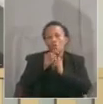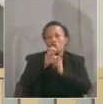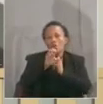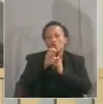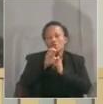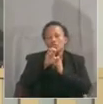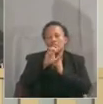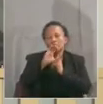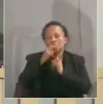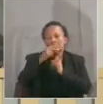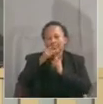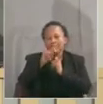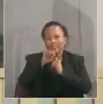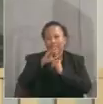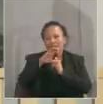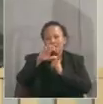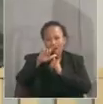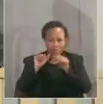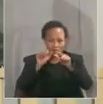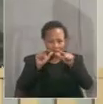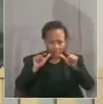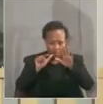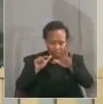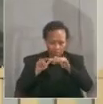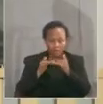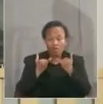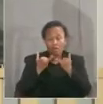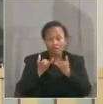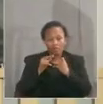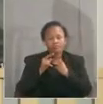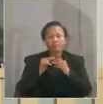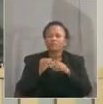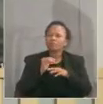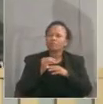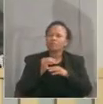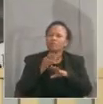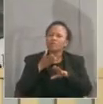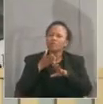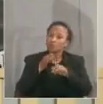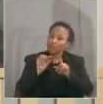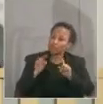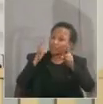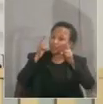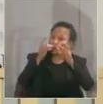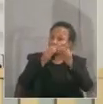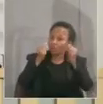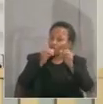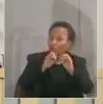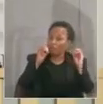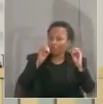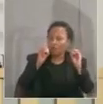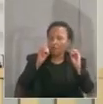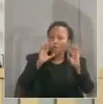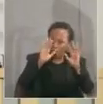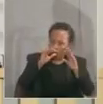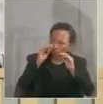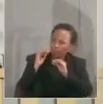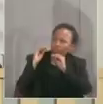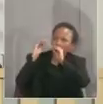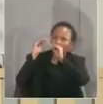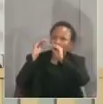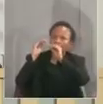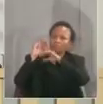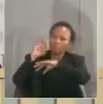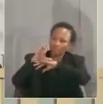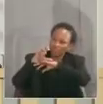to the mission area, and they were not successfully resolved, and then they were moved to provincial, to